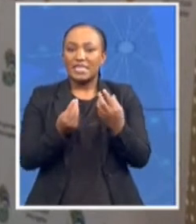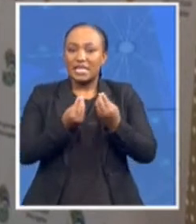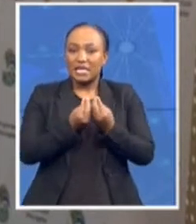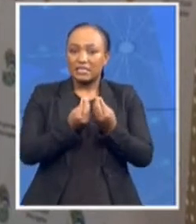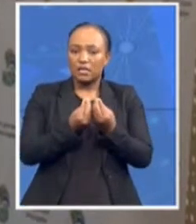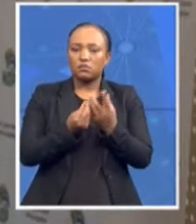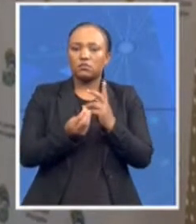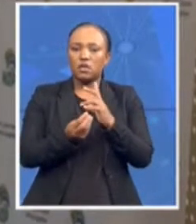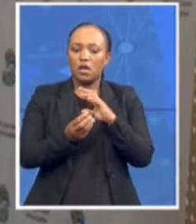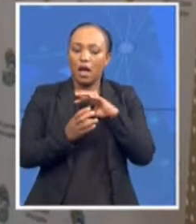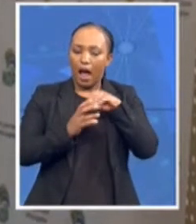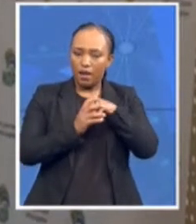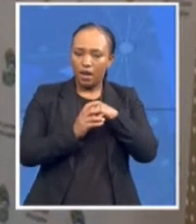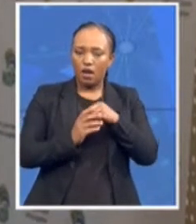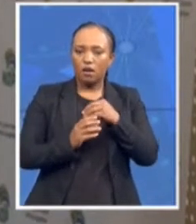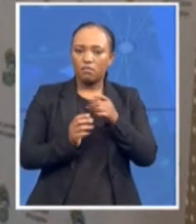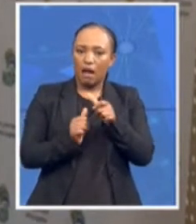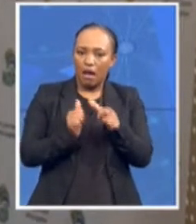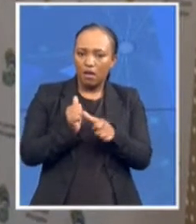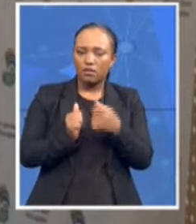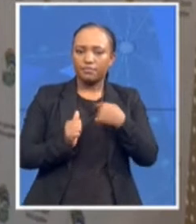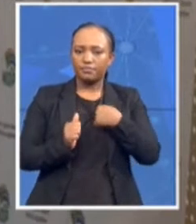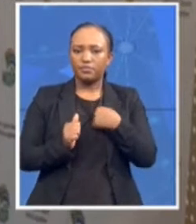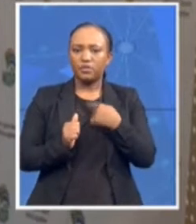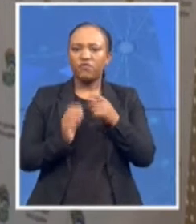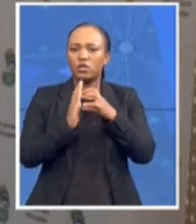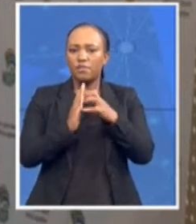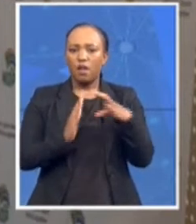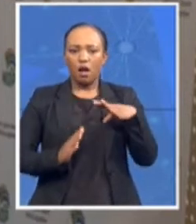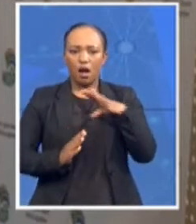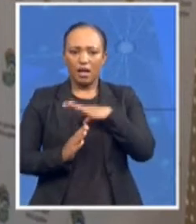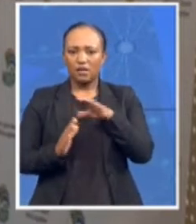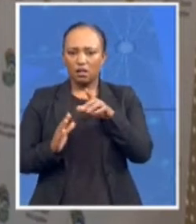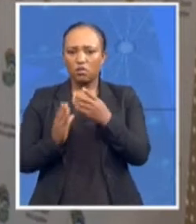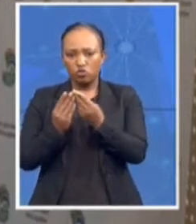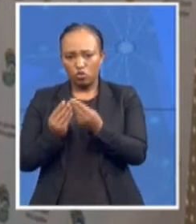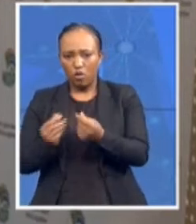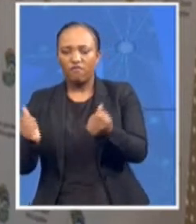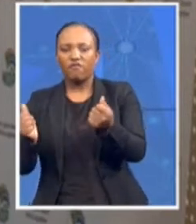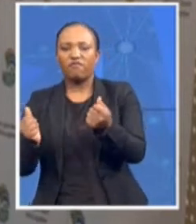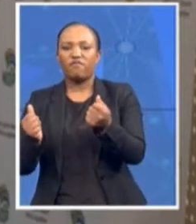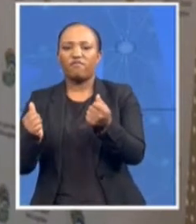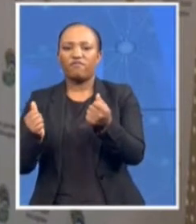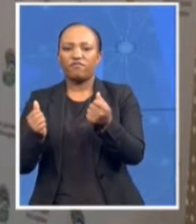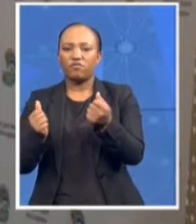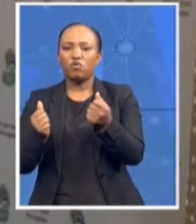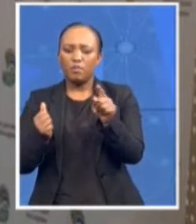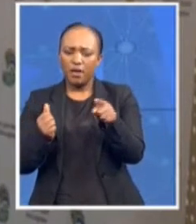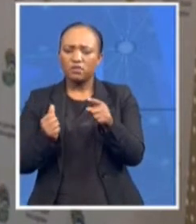councils, are dealt with and dealt with effectively. But